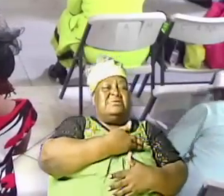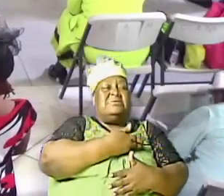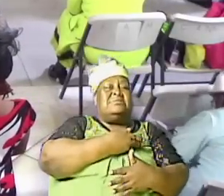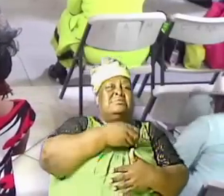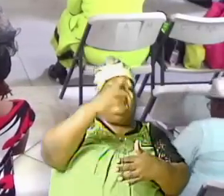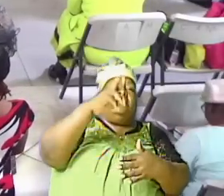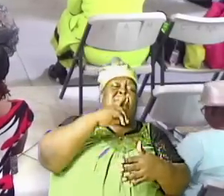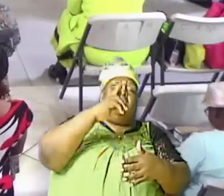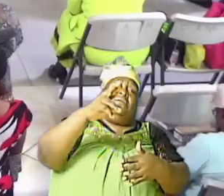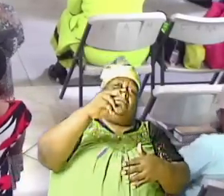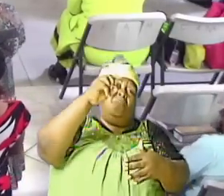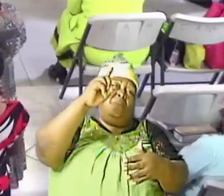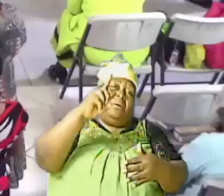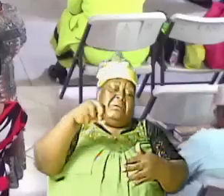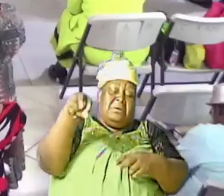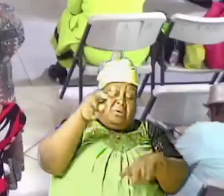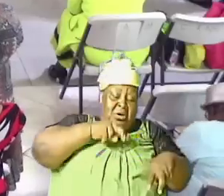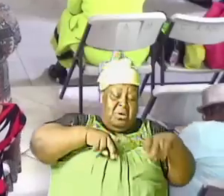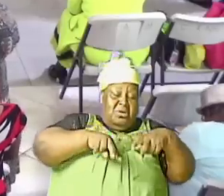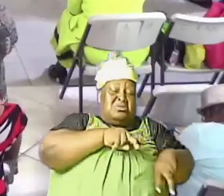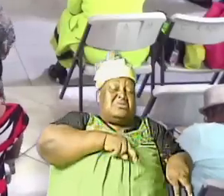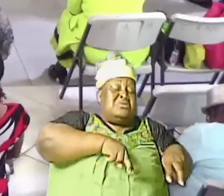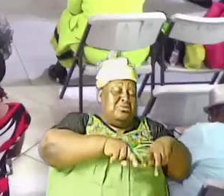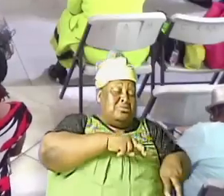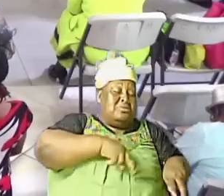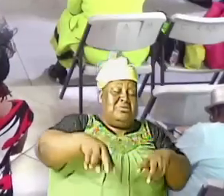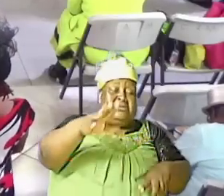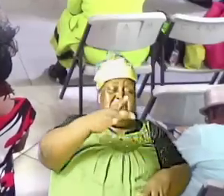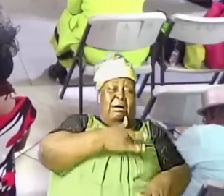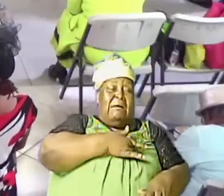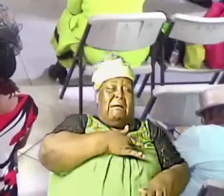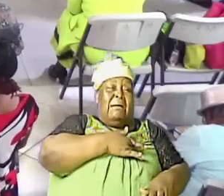the one, Lord God, that searched the heart and tried.